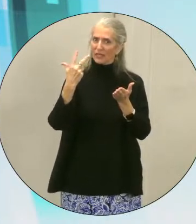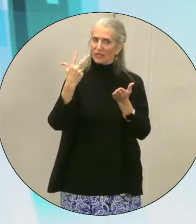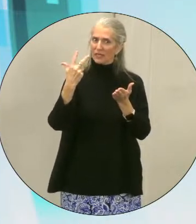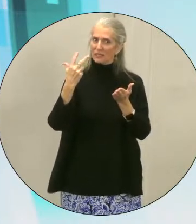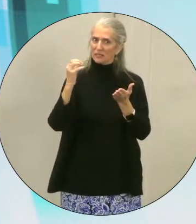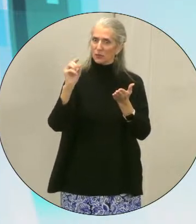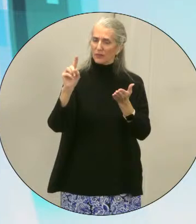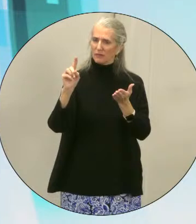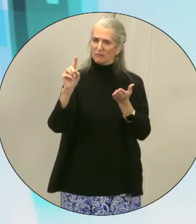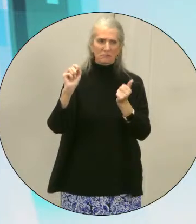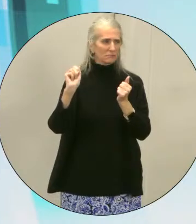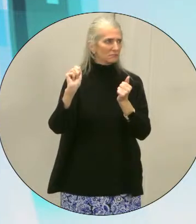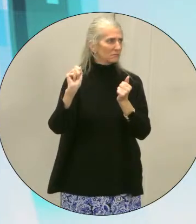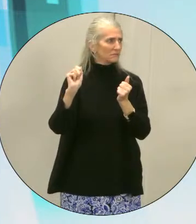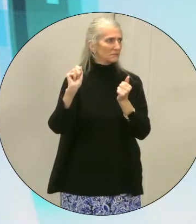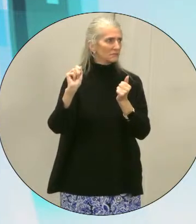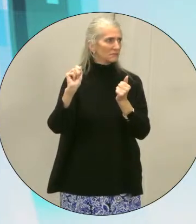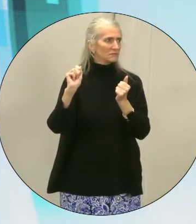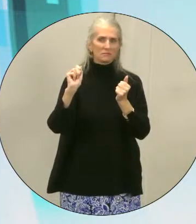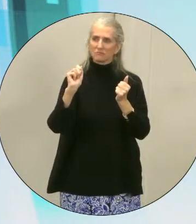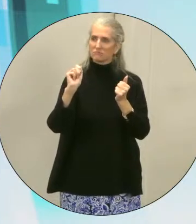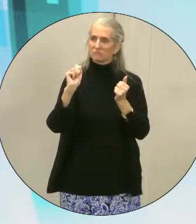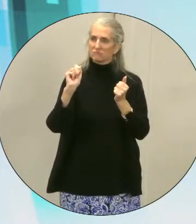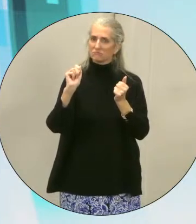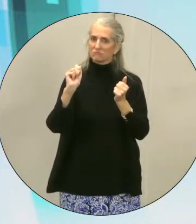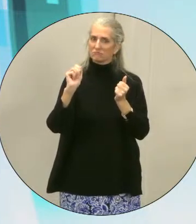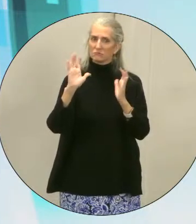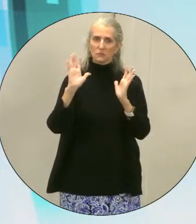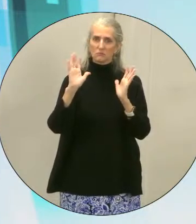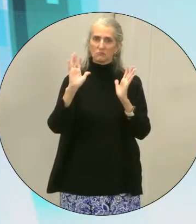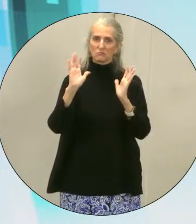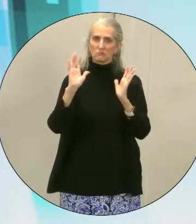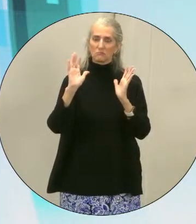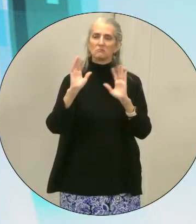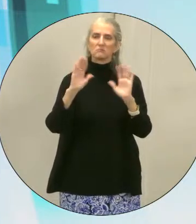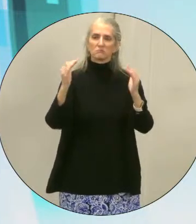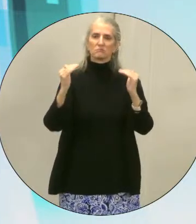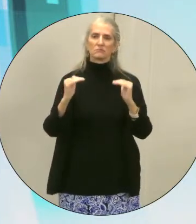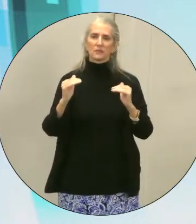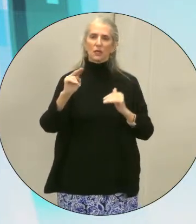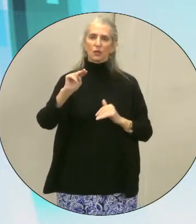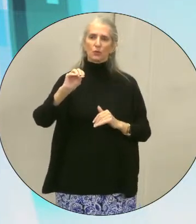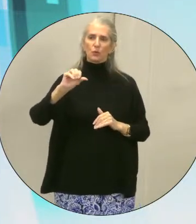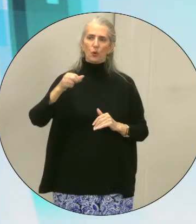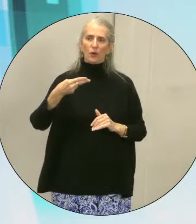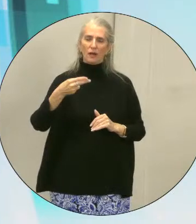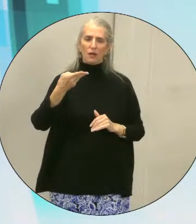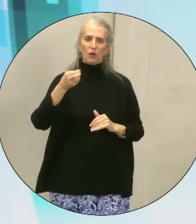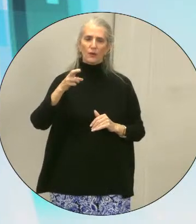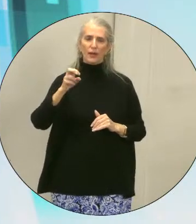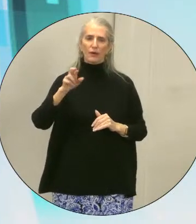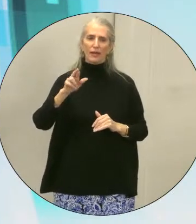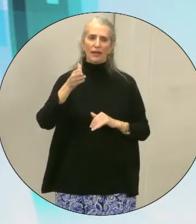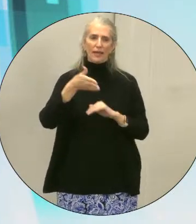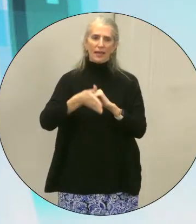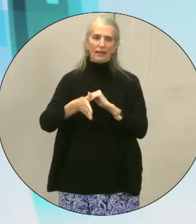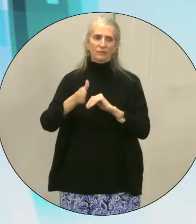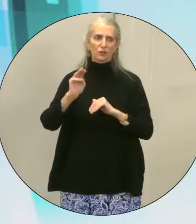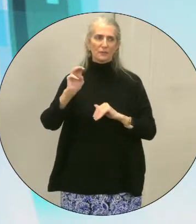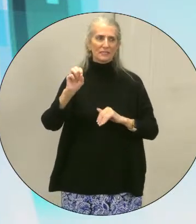301, is that widget? I don't know. Okay, then Noah Herrera after Ms. Chen. Please proceed.